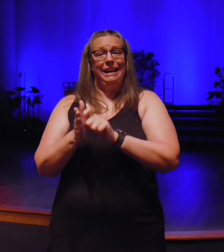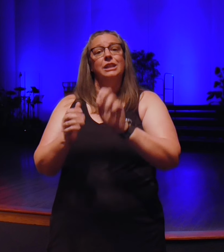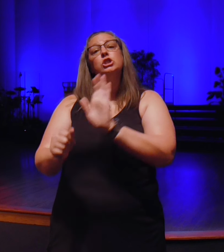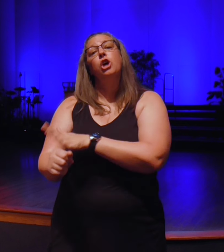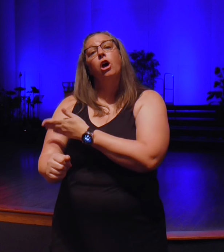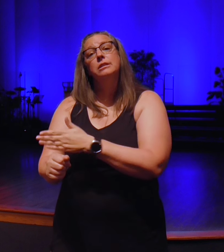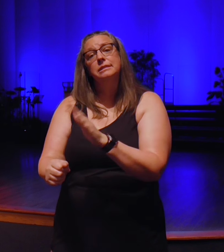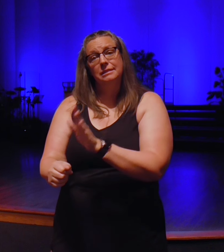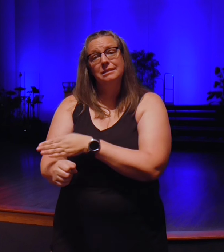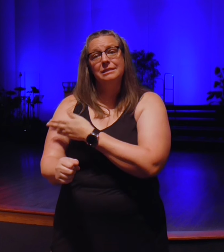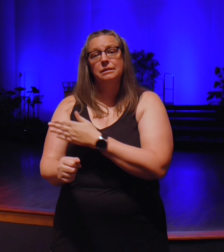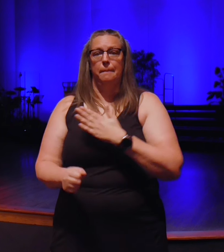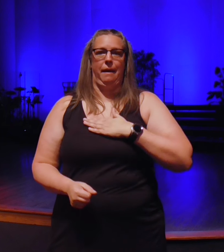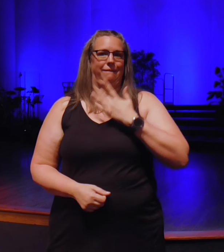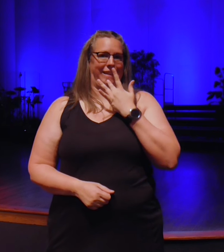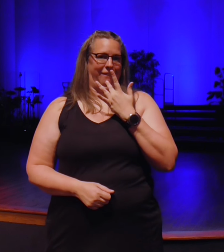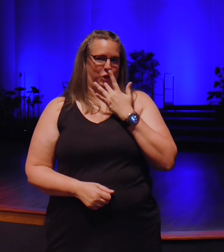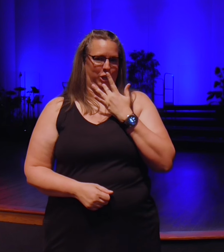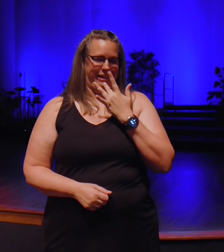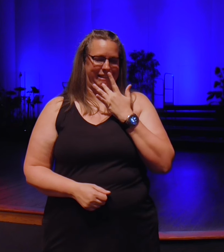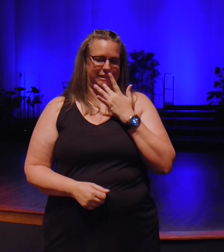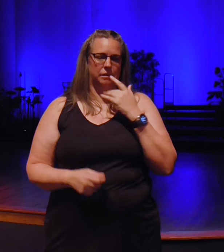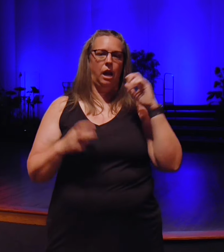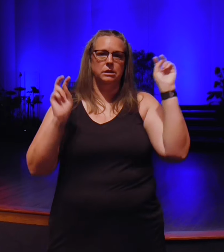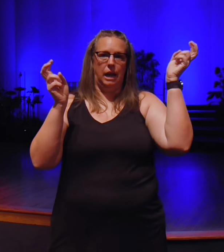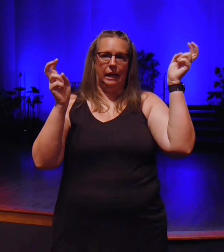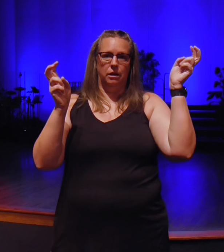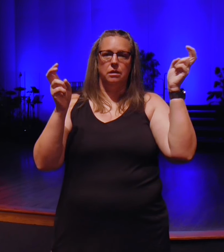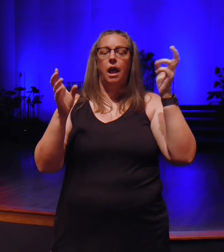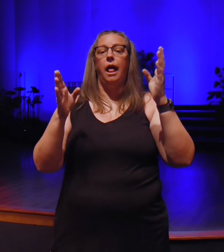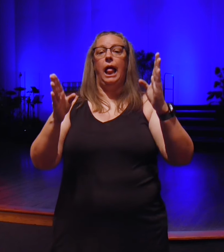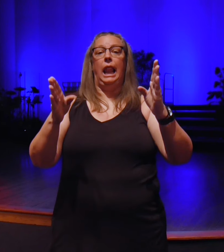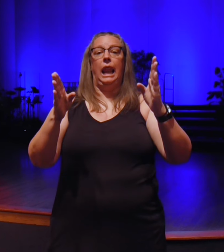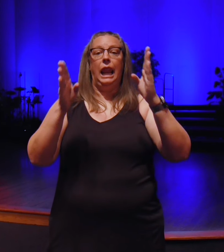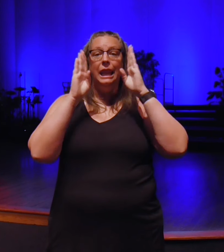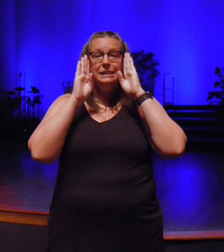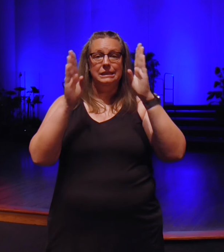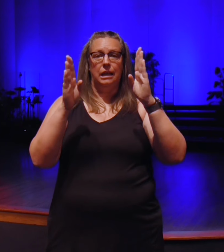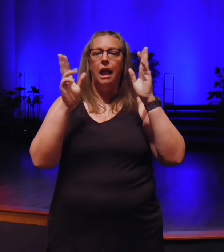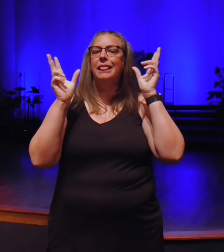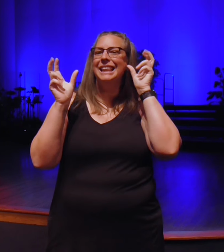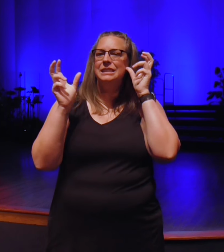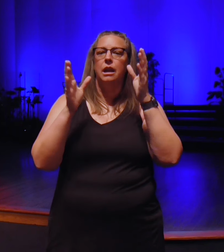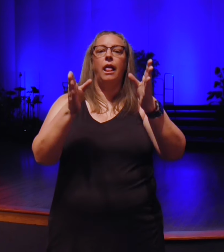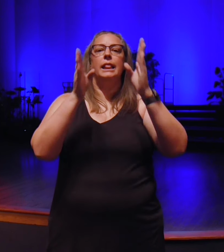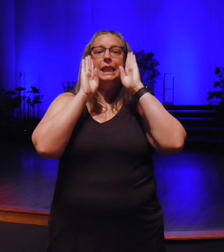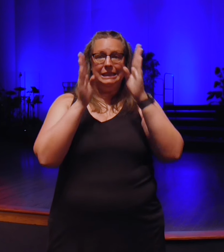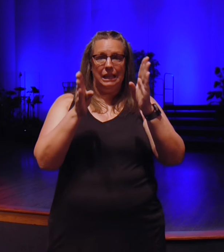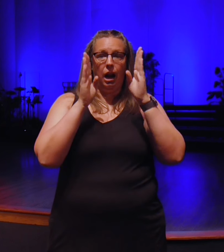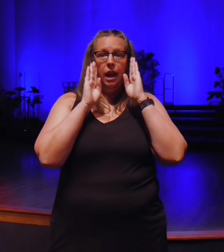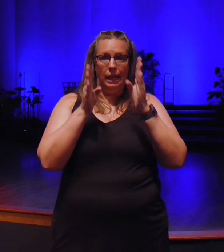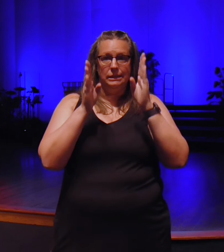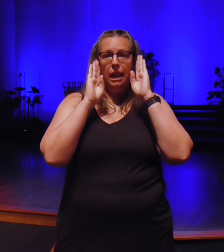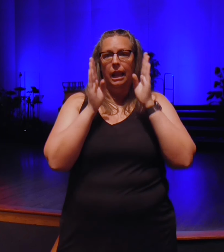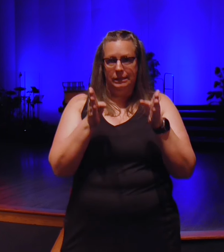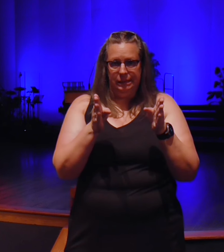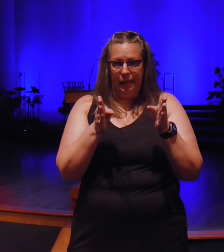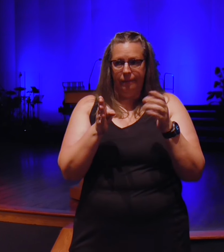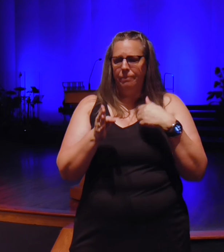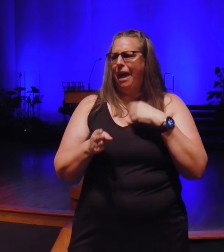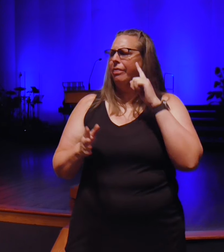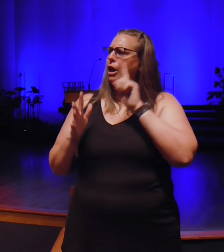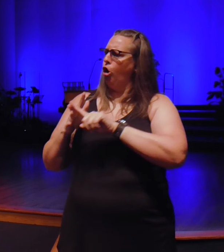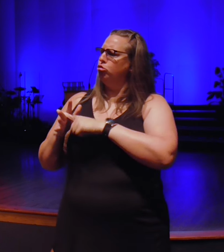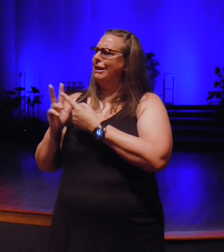chants. My favorite is entitled Listen, Listen, Listen, which I think the original title